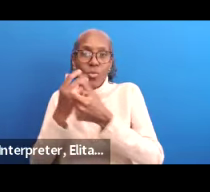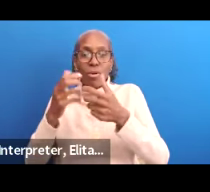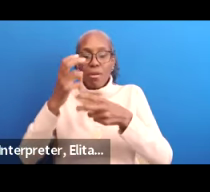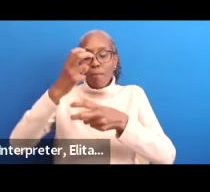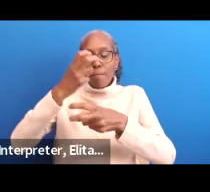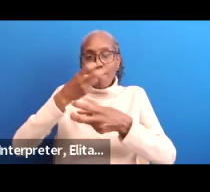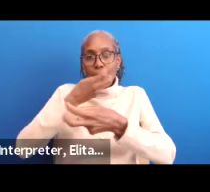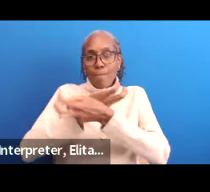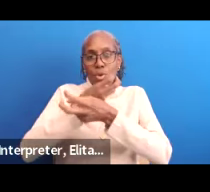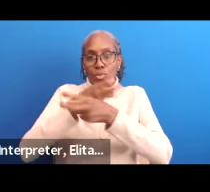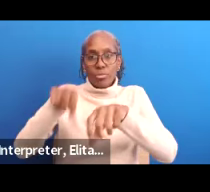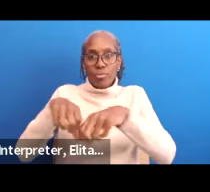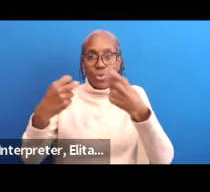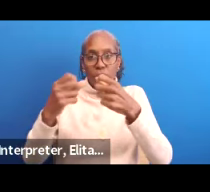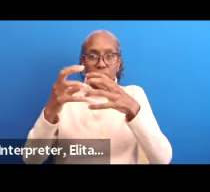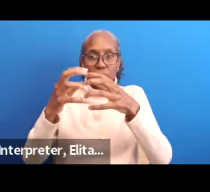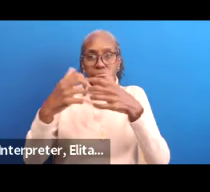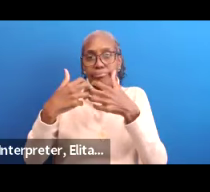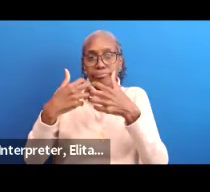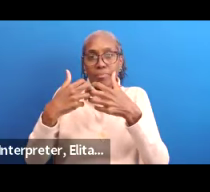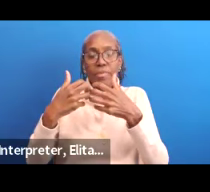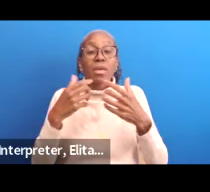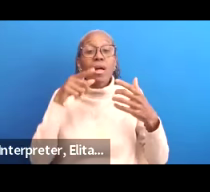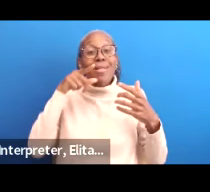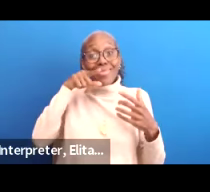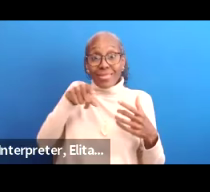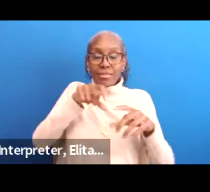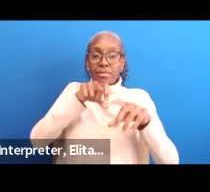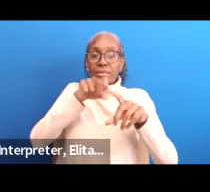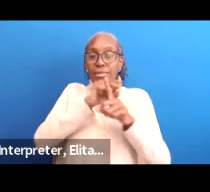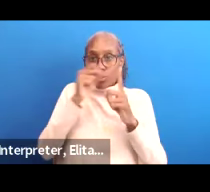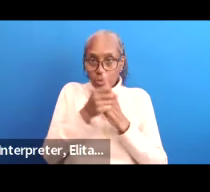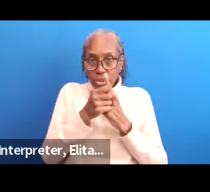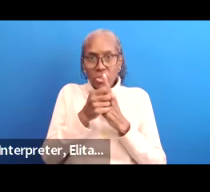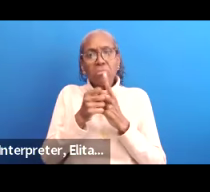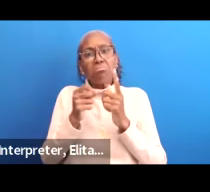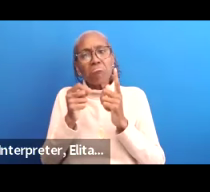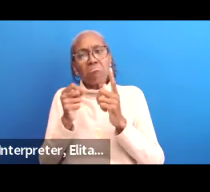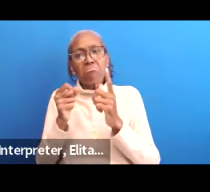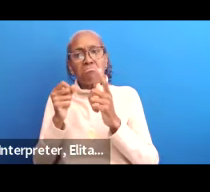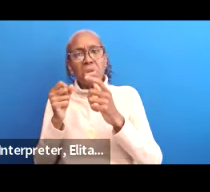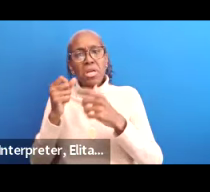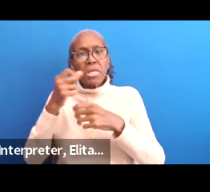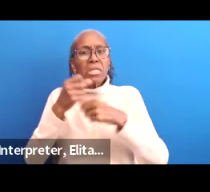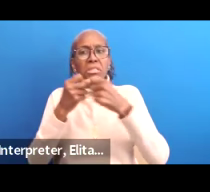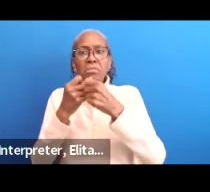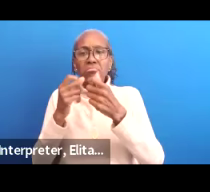broken. And in this situation, it is relatively stable